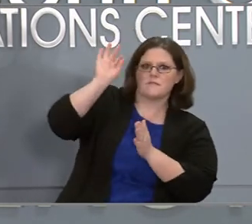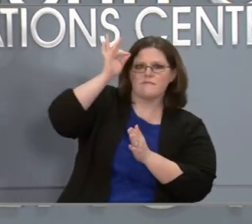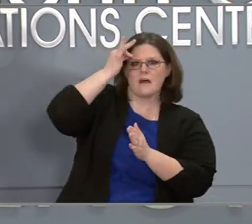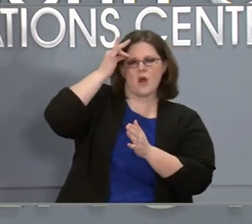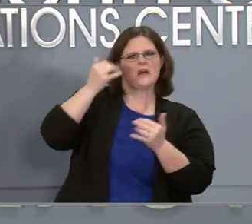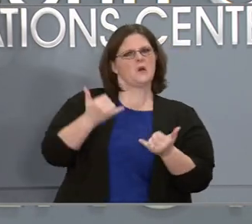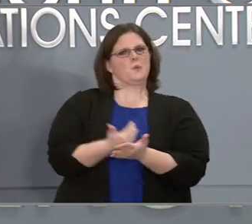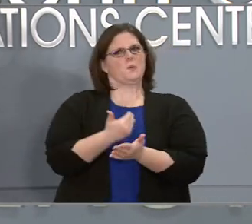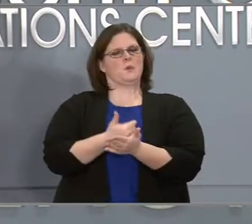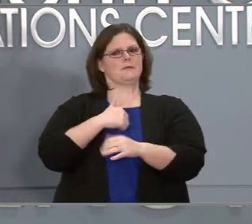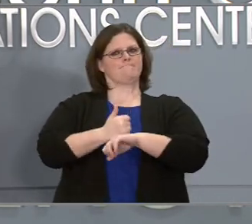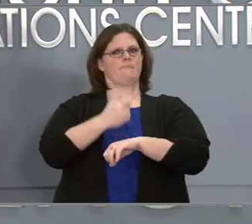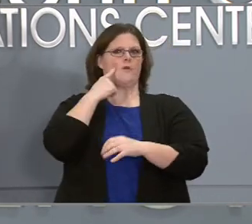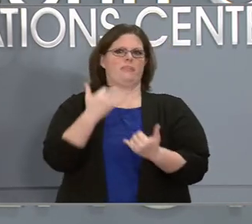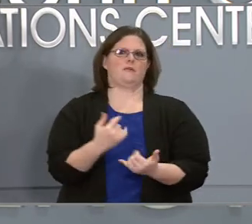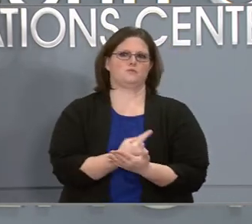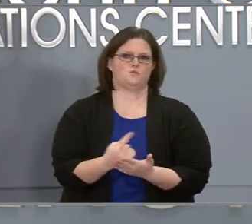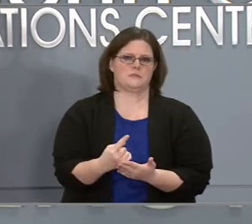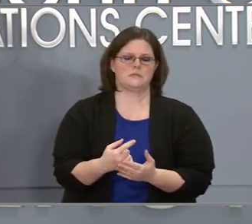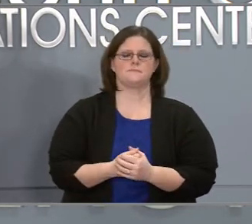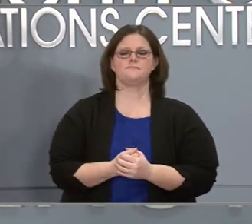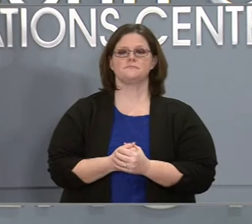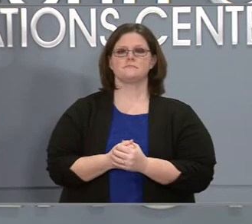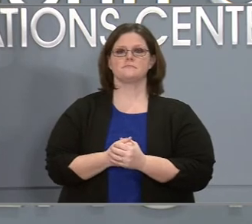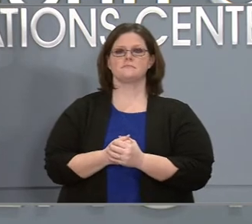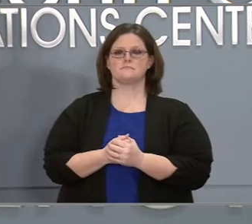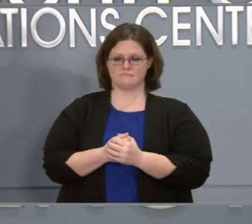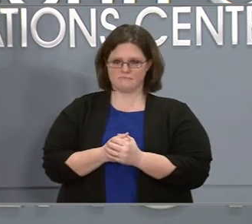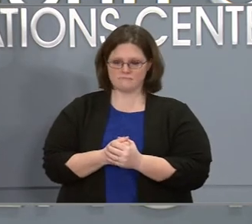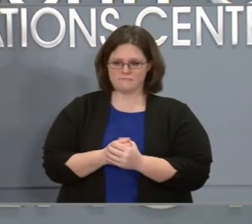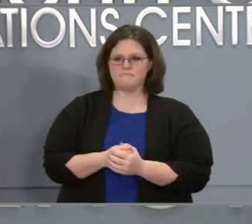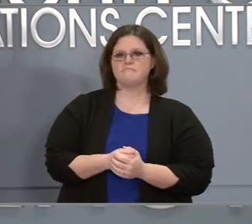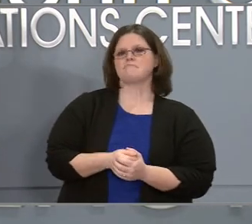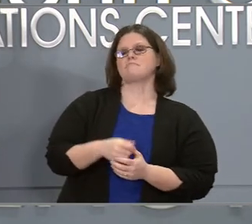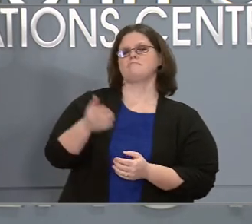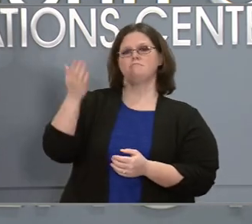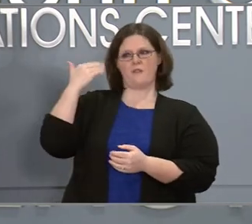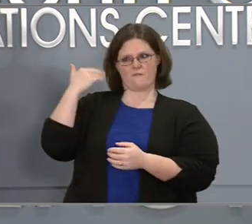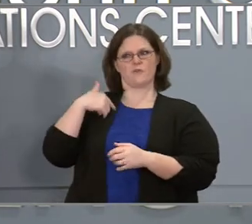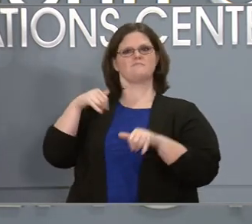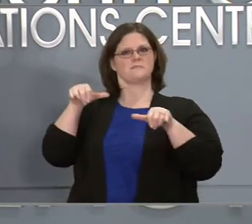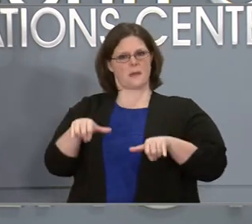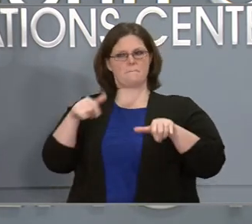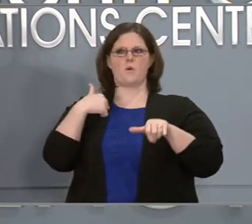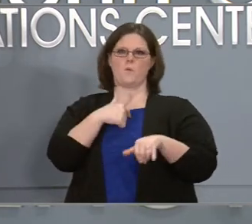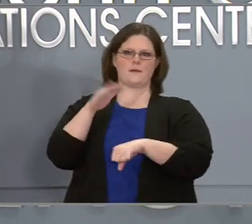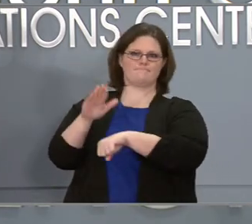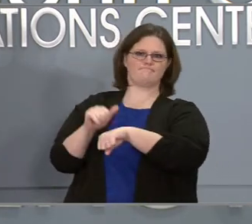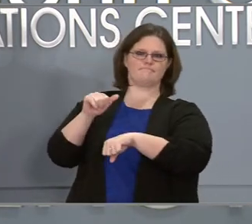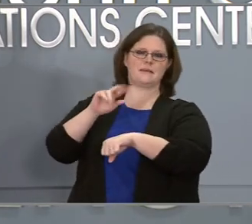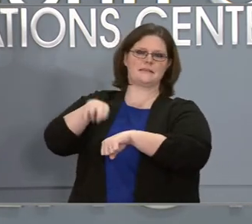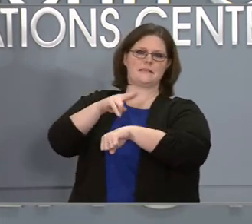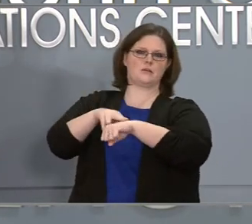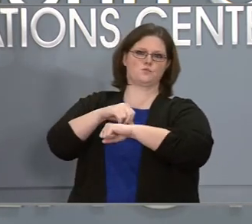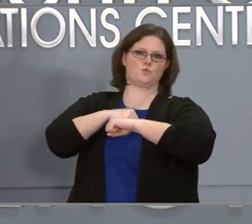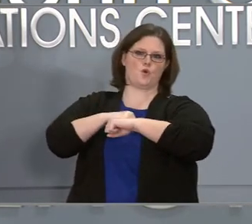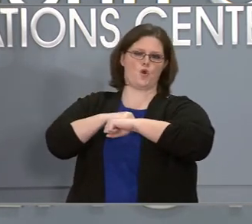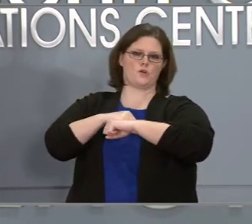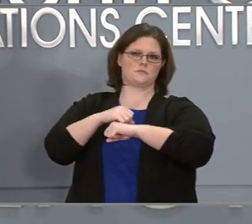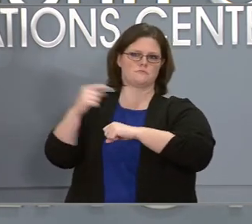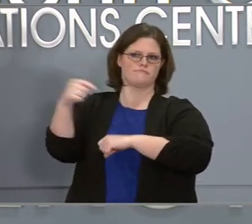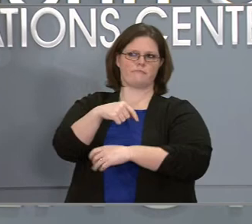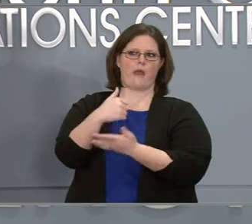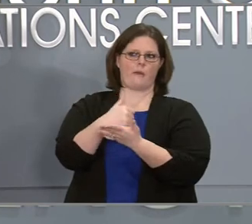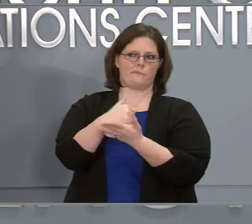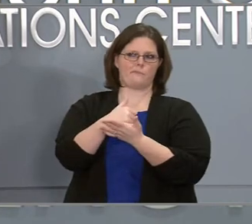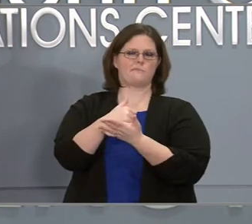like before, we're activating National Guard troops to help our counties with transportation and other needs.